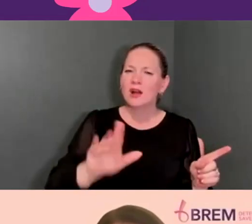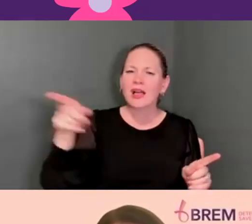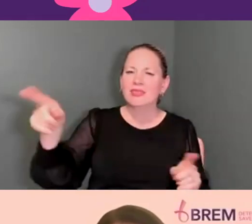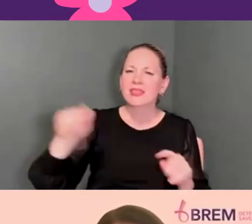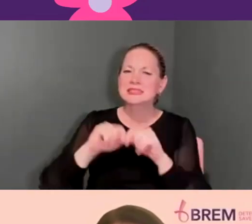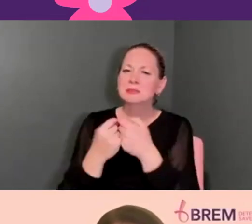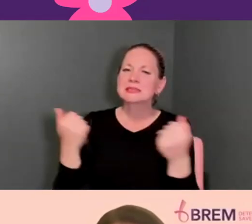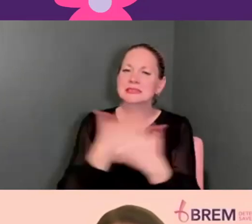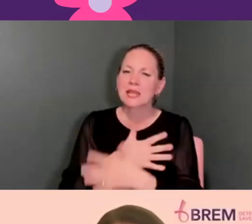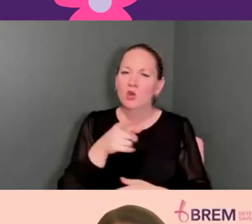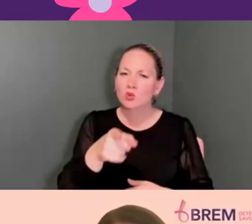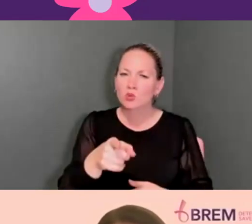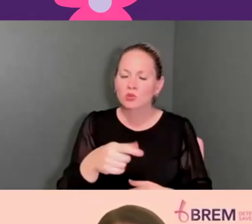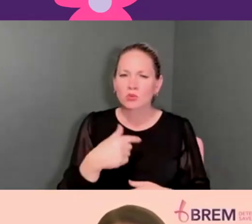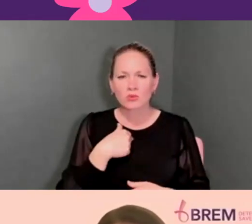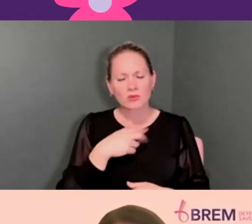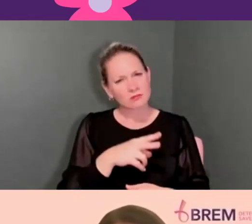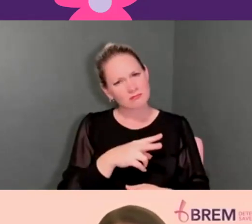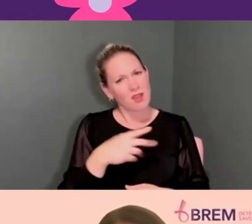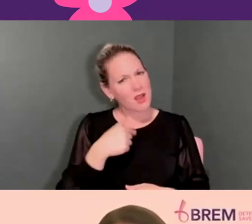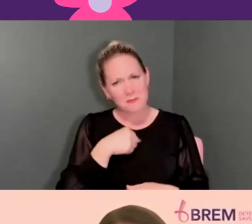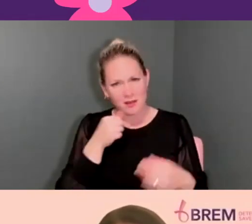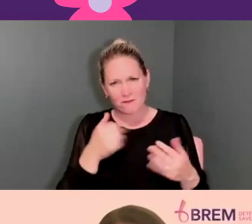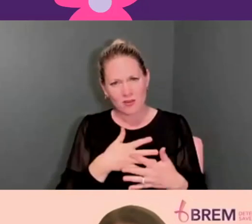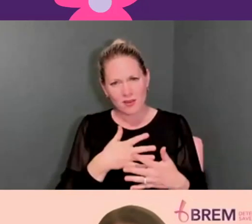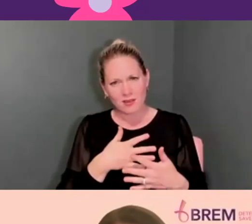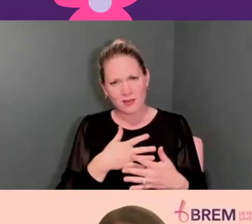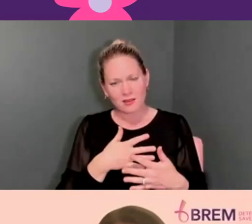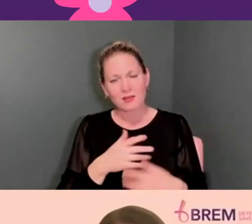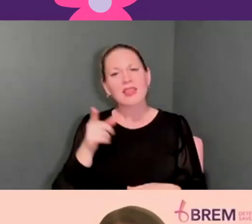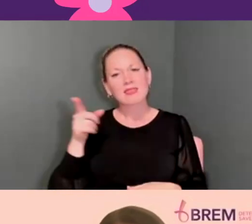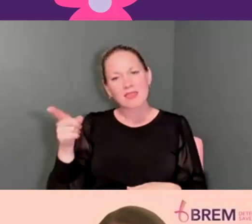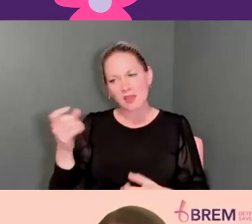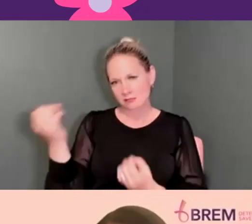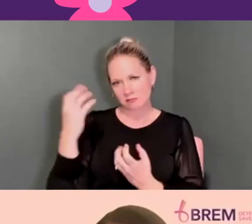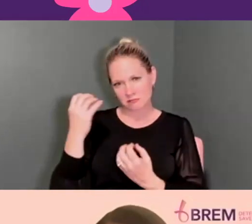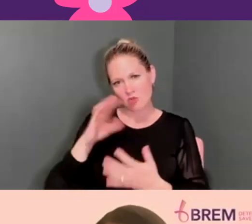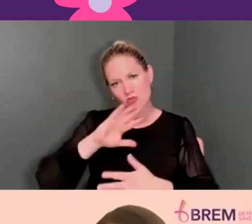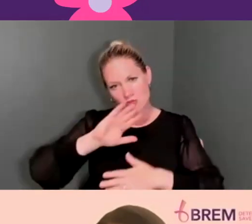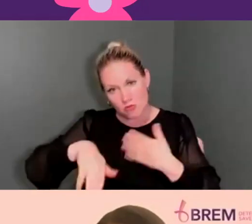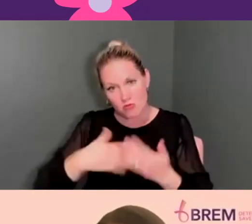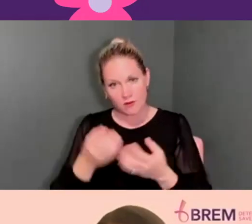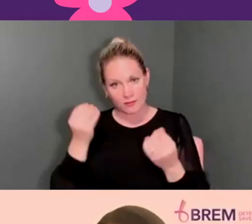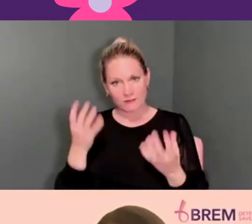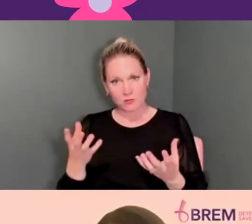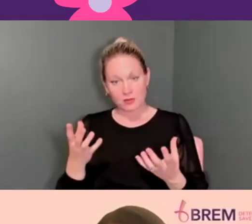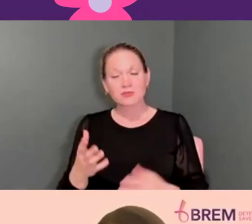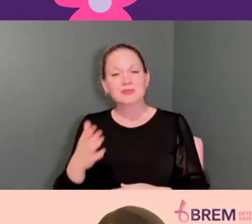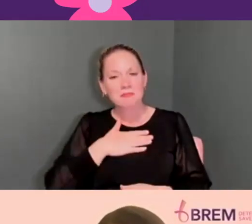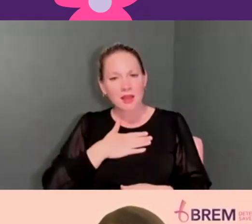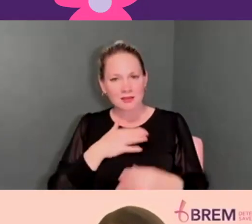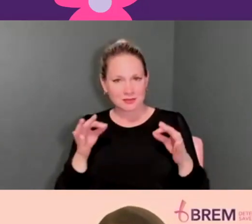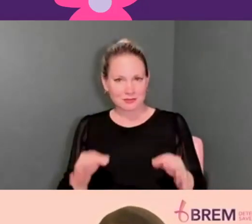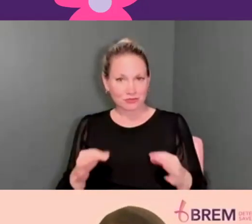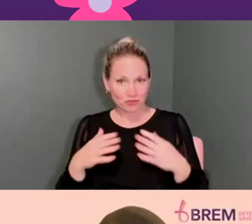I looked at him and I said, I'm not afraid. They just gave me all of the information, doctor. It's up to me to make that